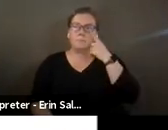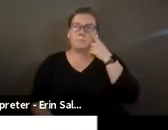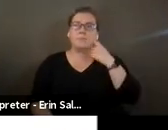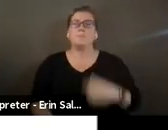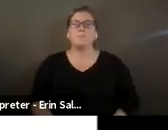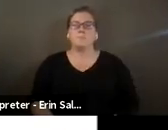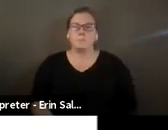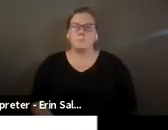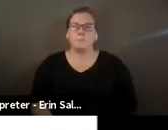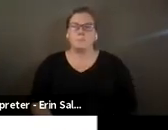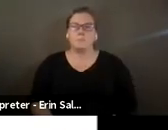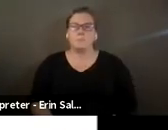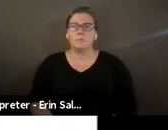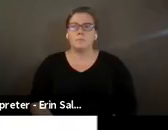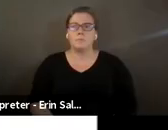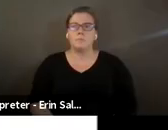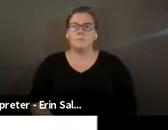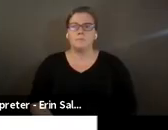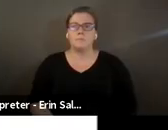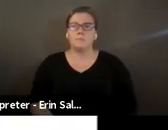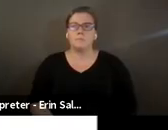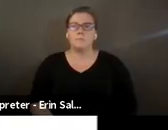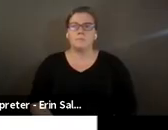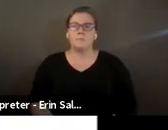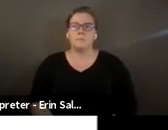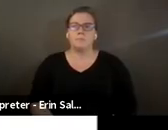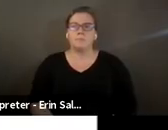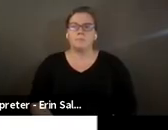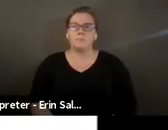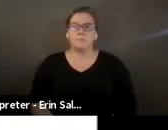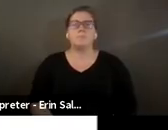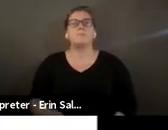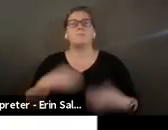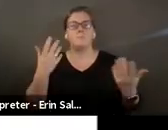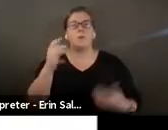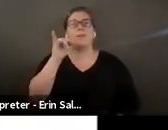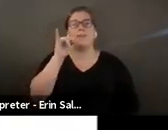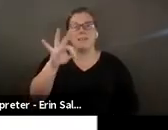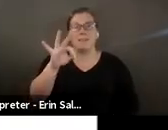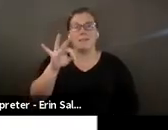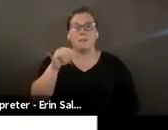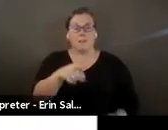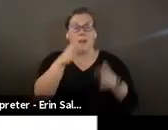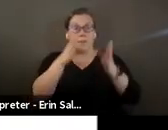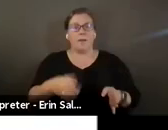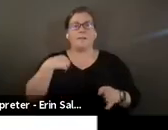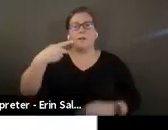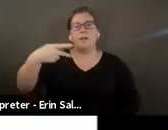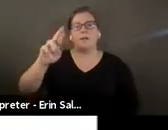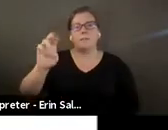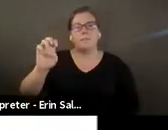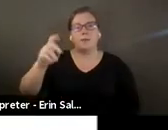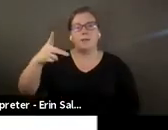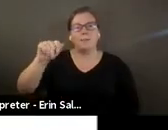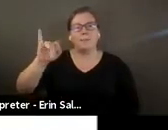Okay, so in the circumstance that the applicant has a prepaid phone, so